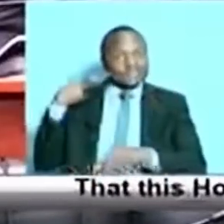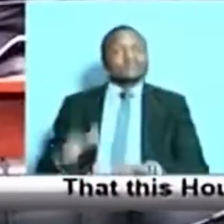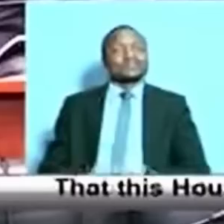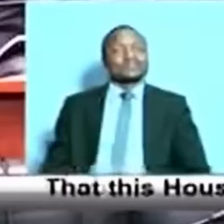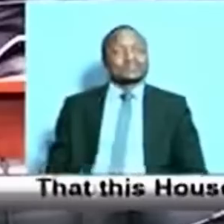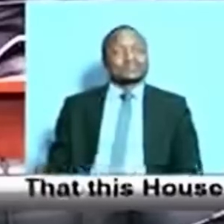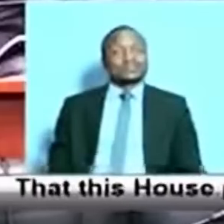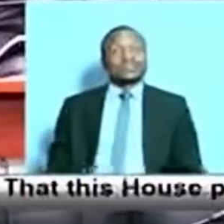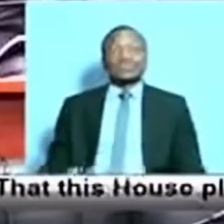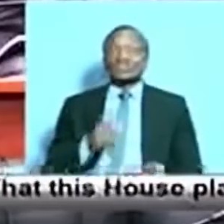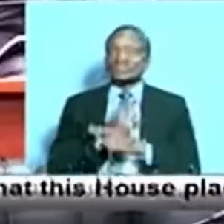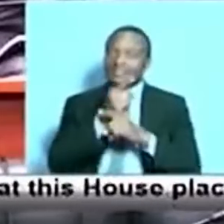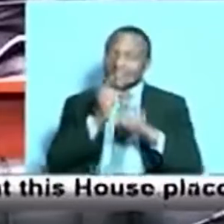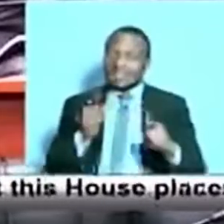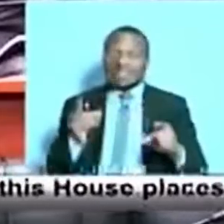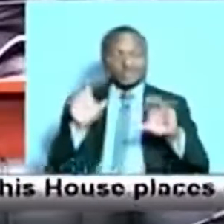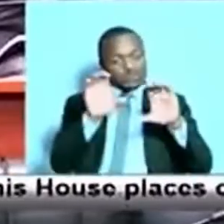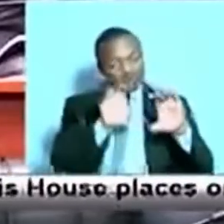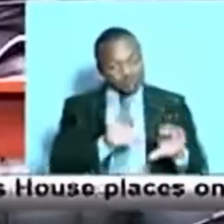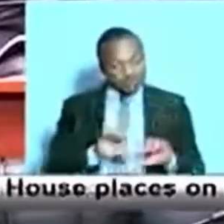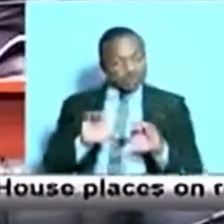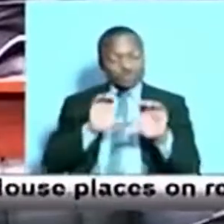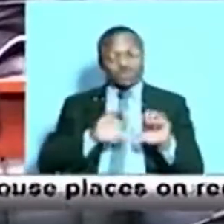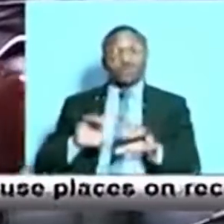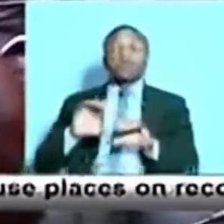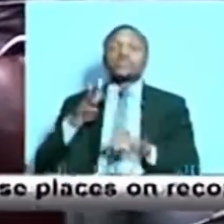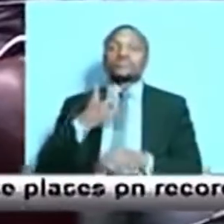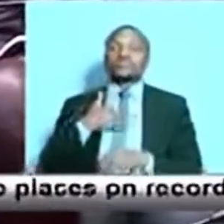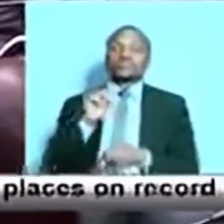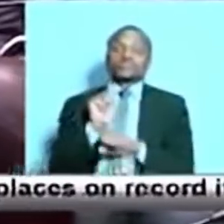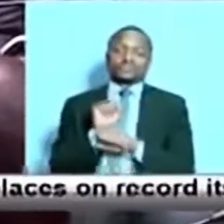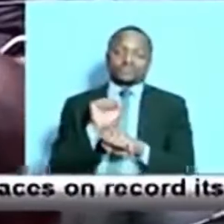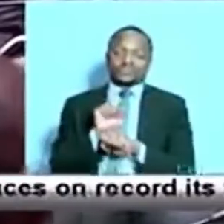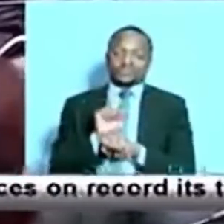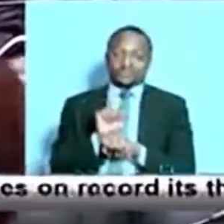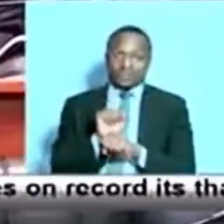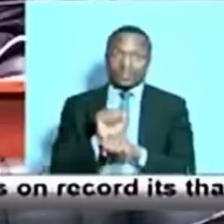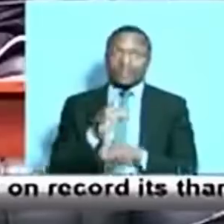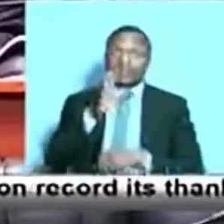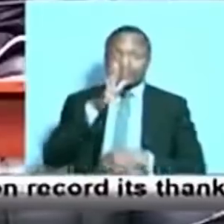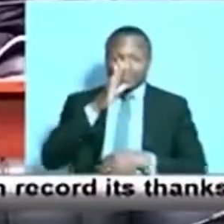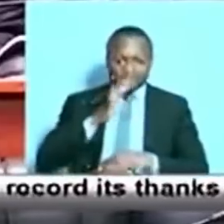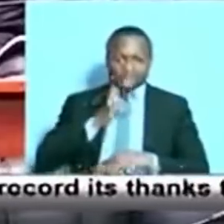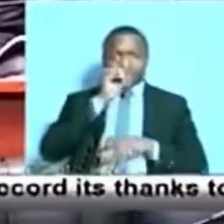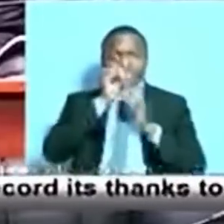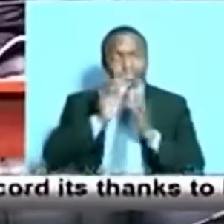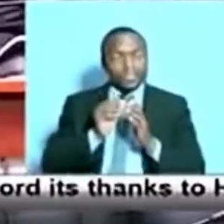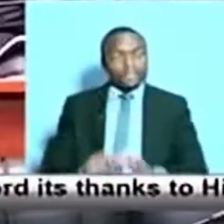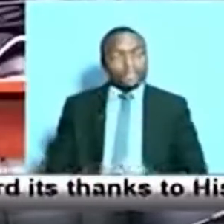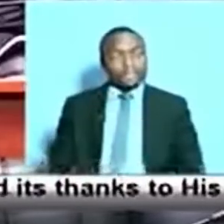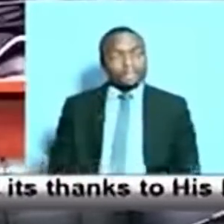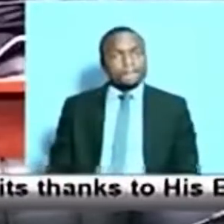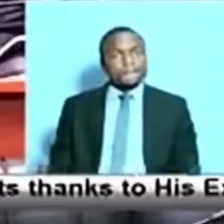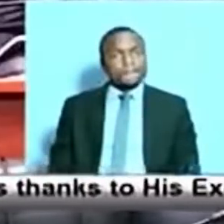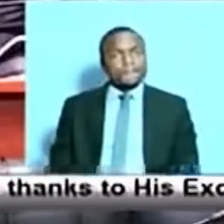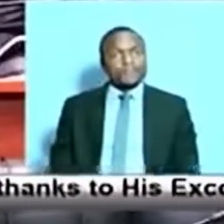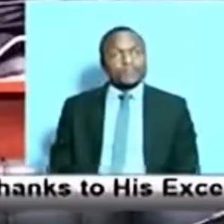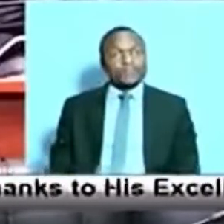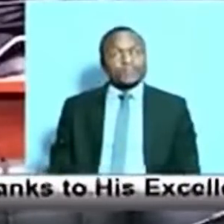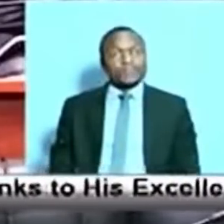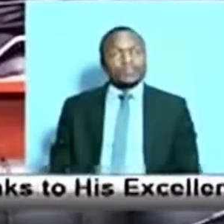And I'm just doing that, Madam Speaker. Madam Speaker, I'm further